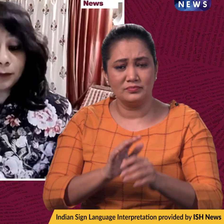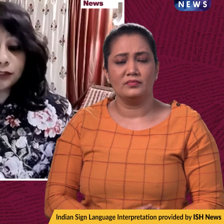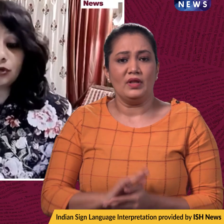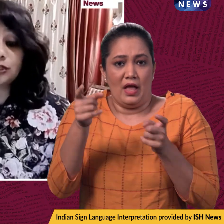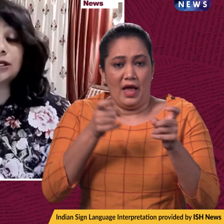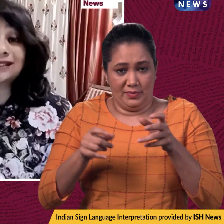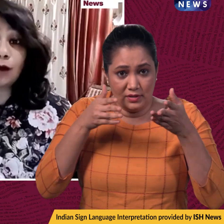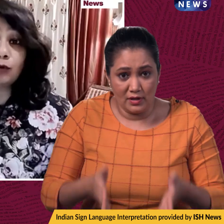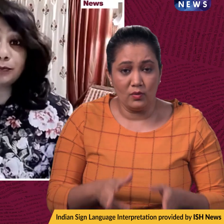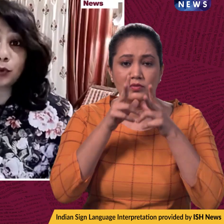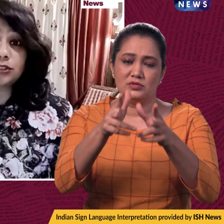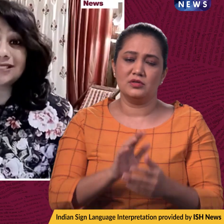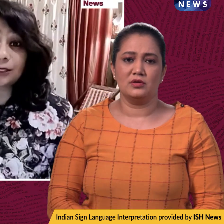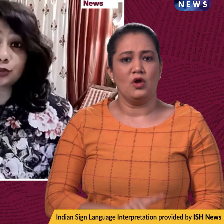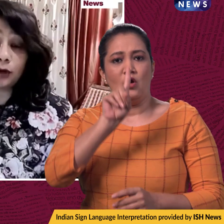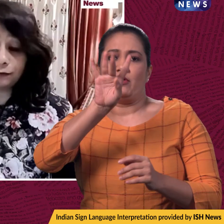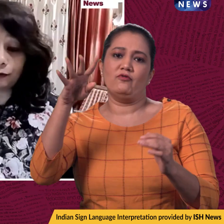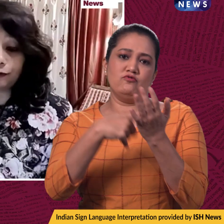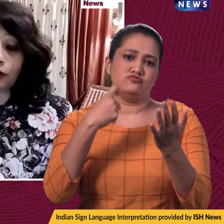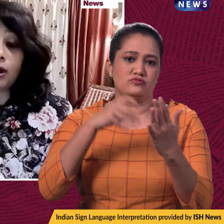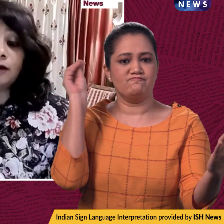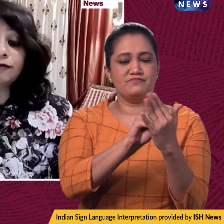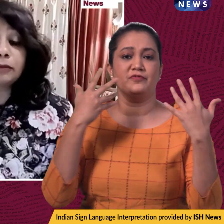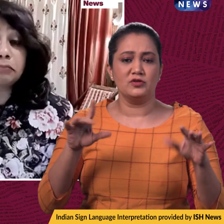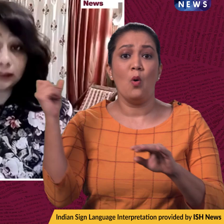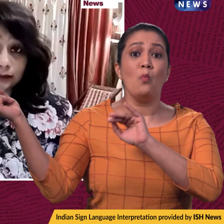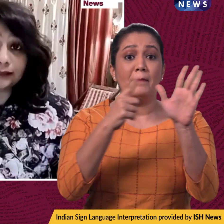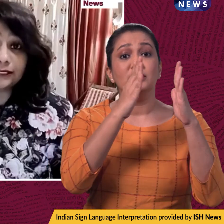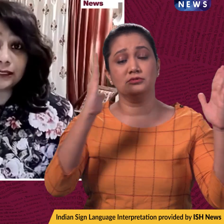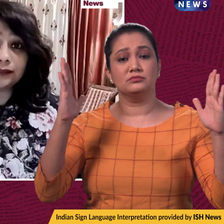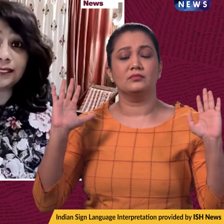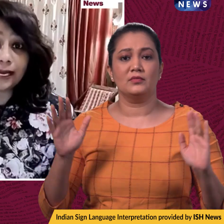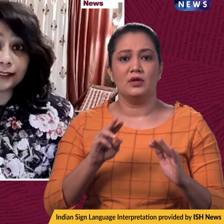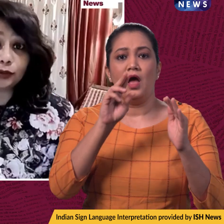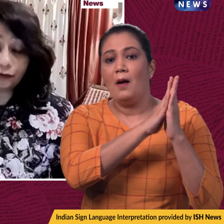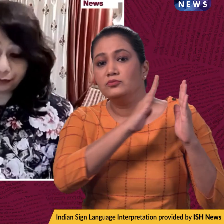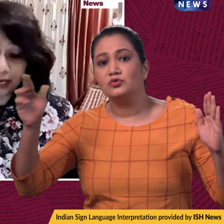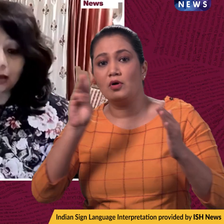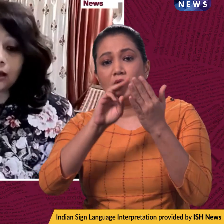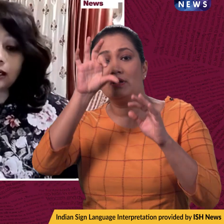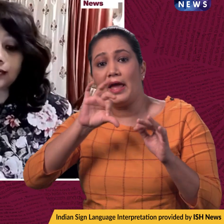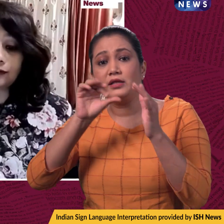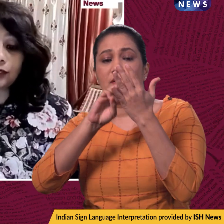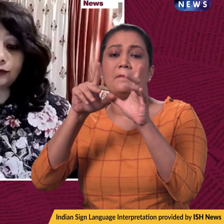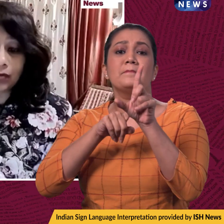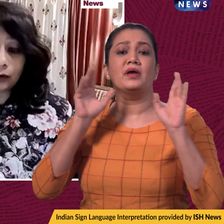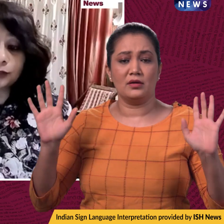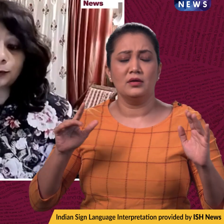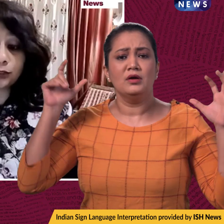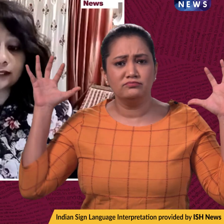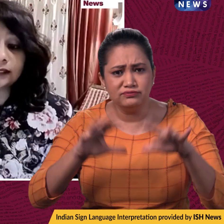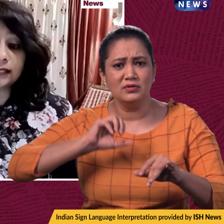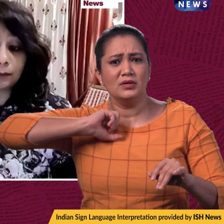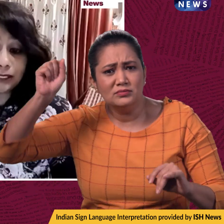the administration has now imposed Section 144 for a month till the 9th of May. Now, gathering of